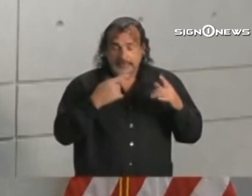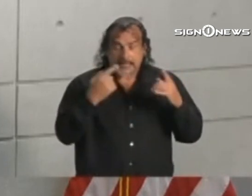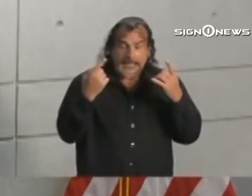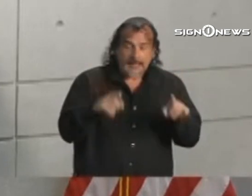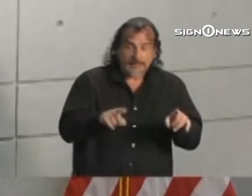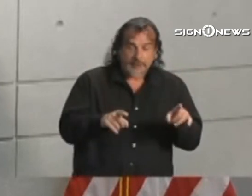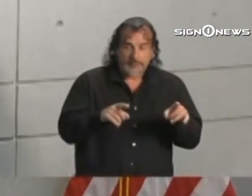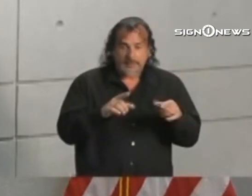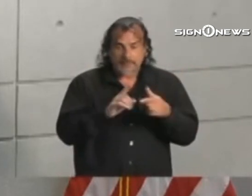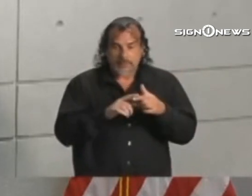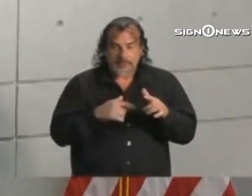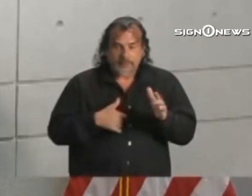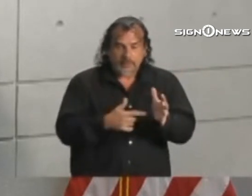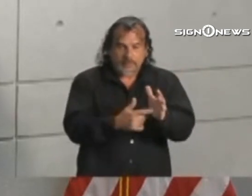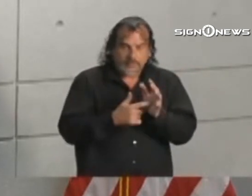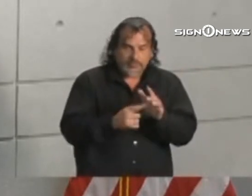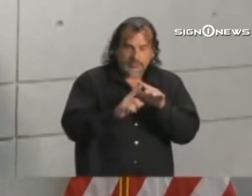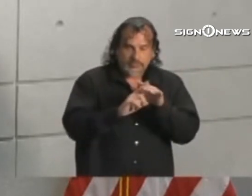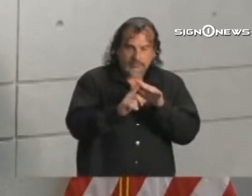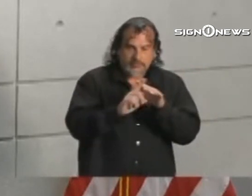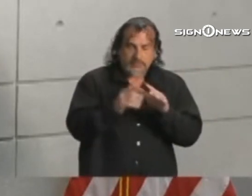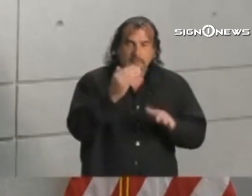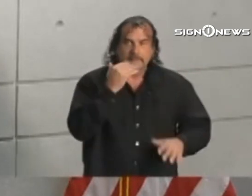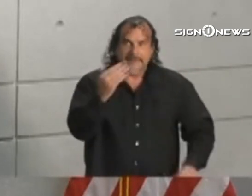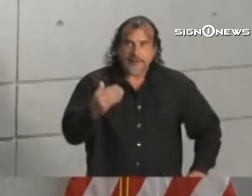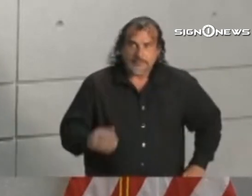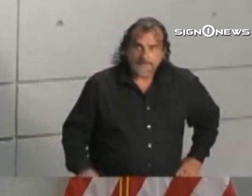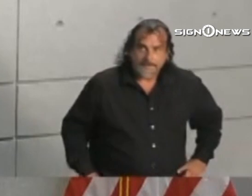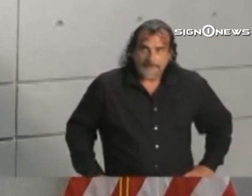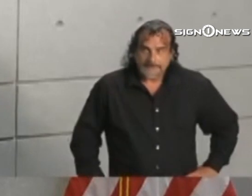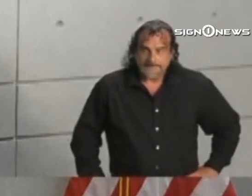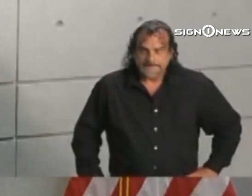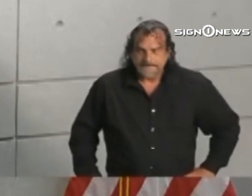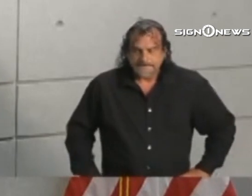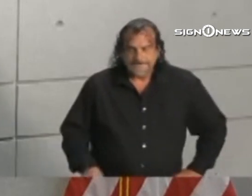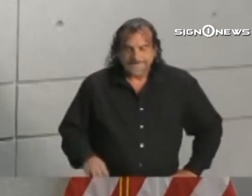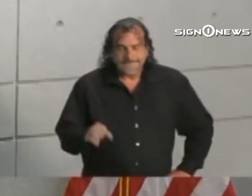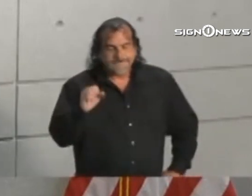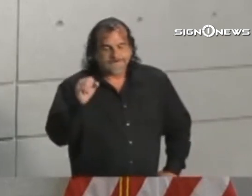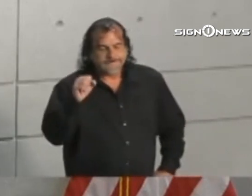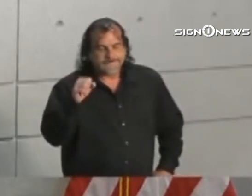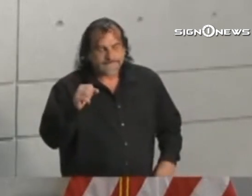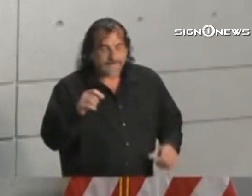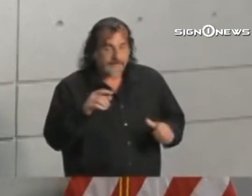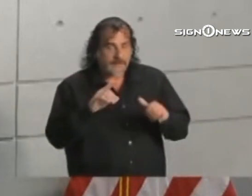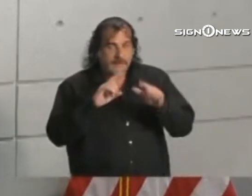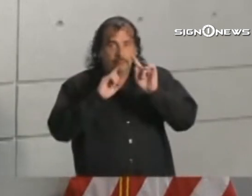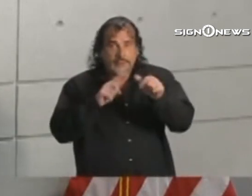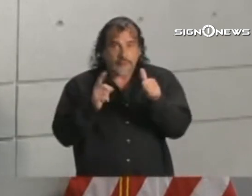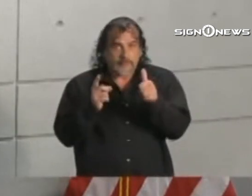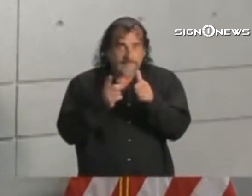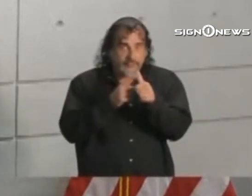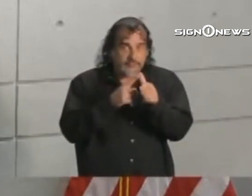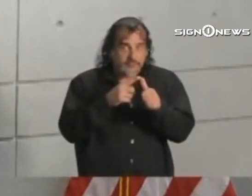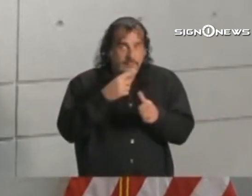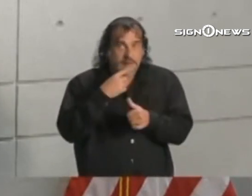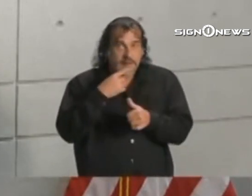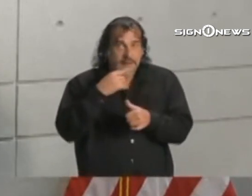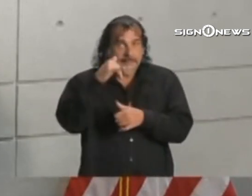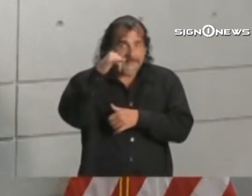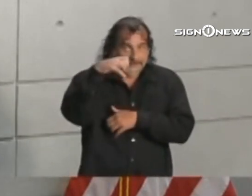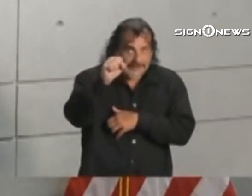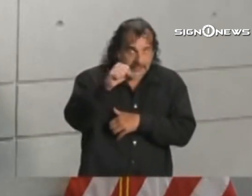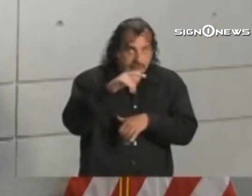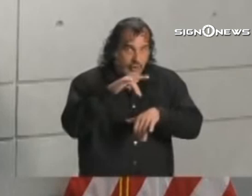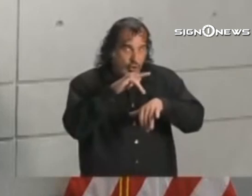we have a mandatory evacuation? Thank you. Yeah, so to answer your first question, the answer is yes. Earlier